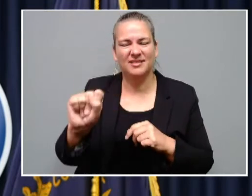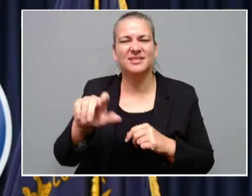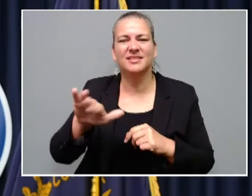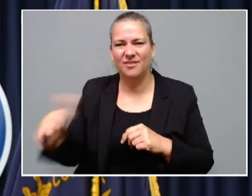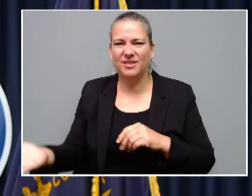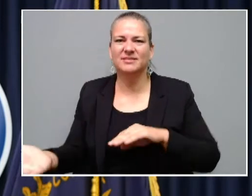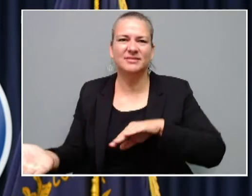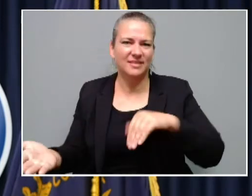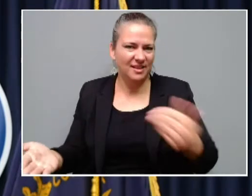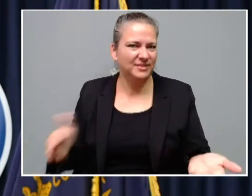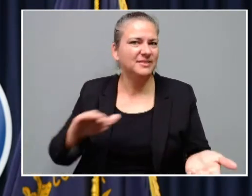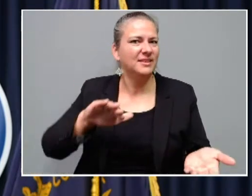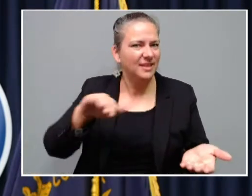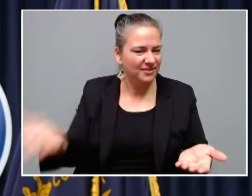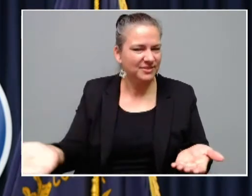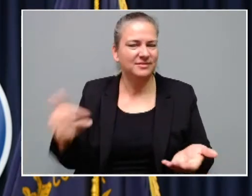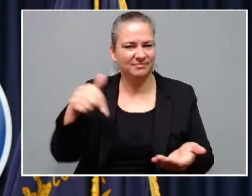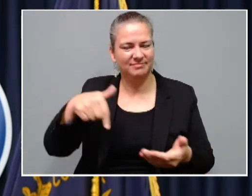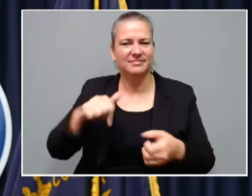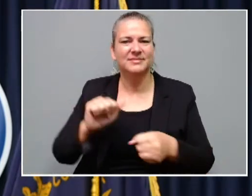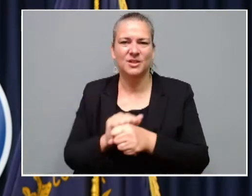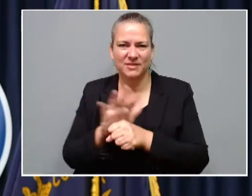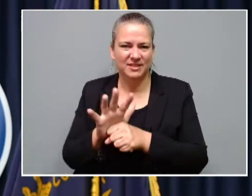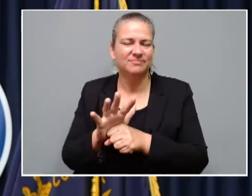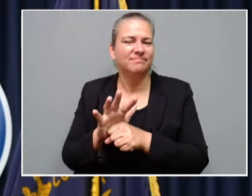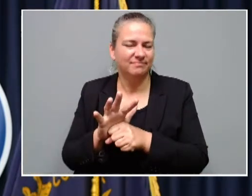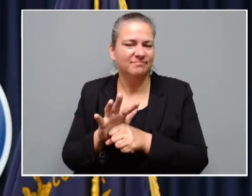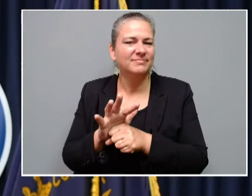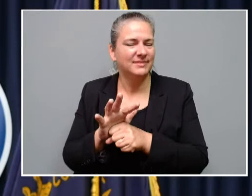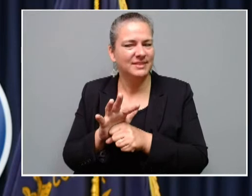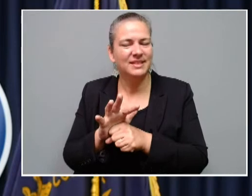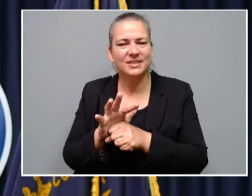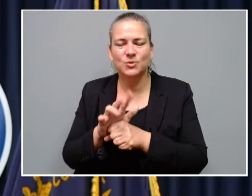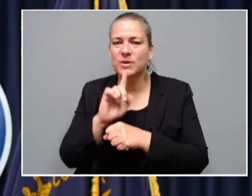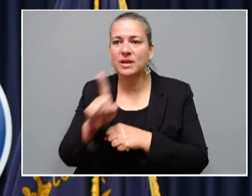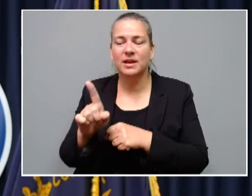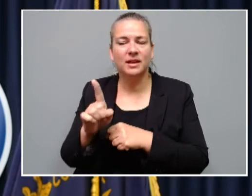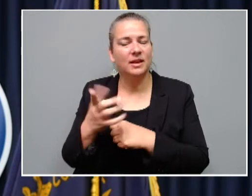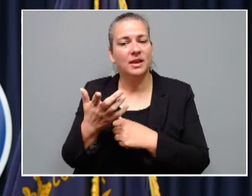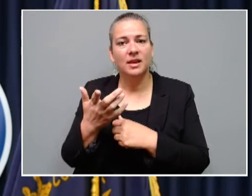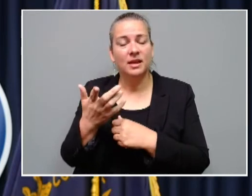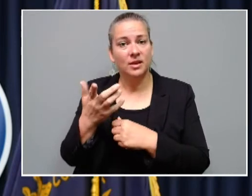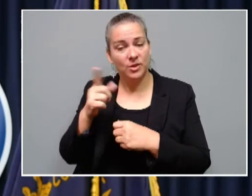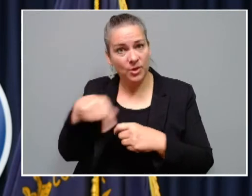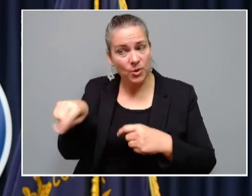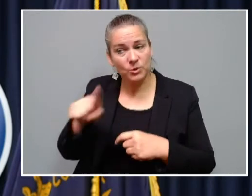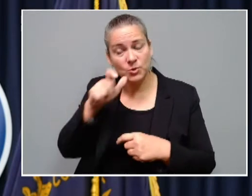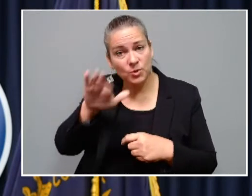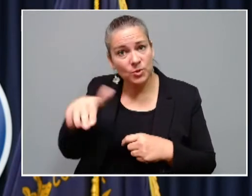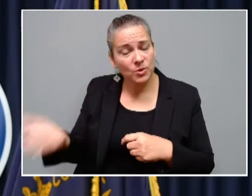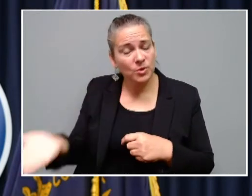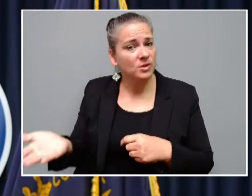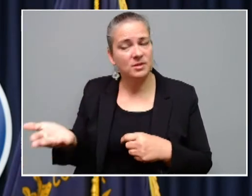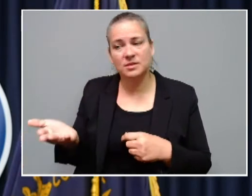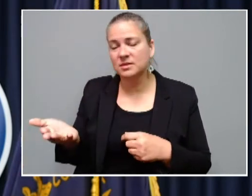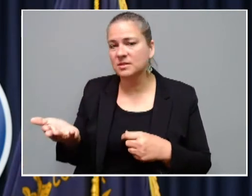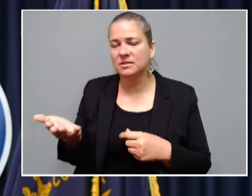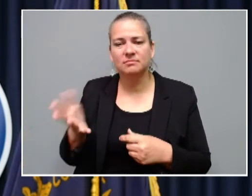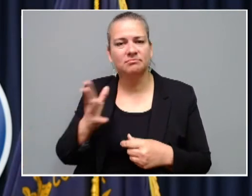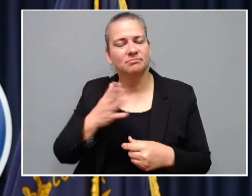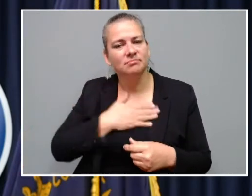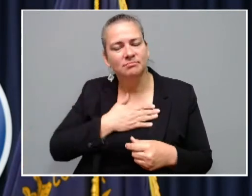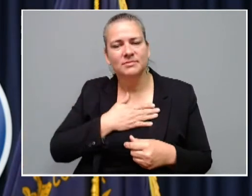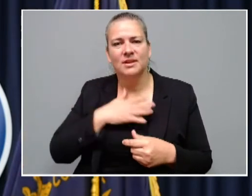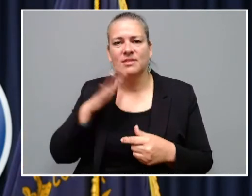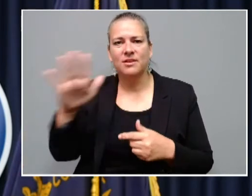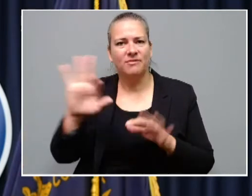this pandemic. And each one is amazing to their family, to their community. Let's make sure that we do not lose